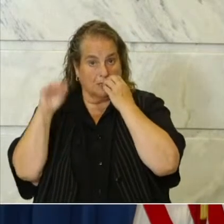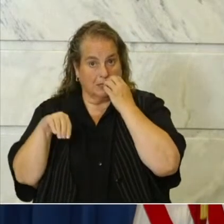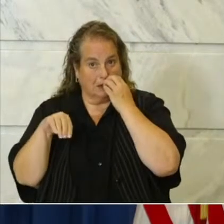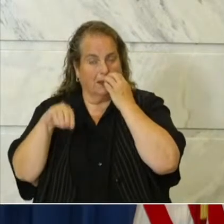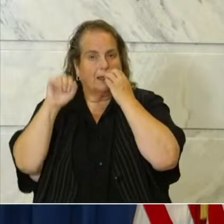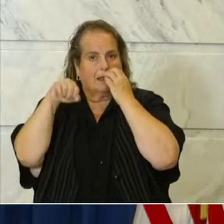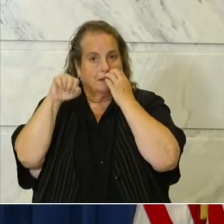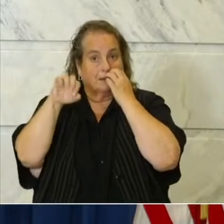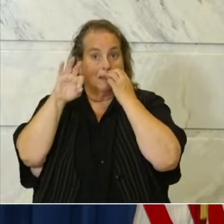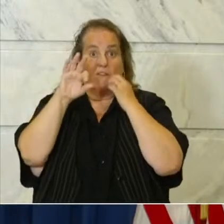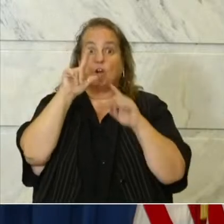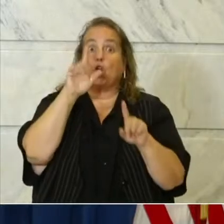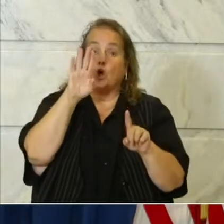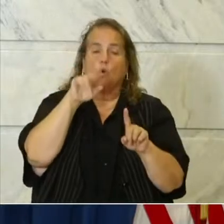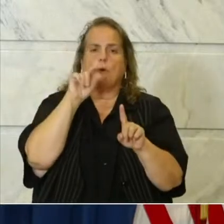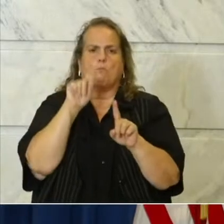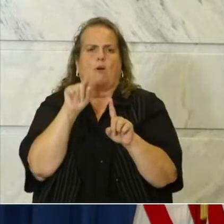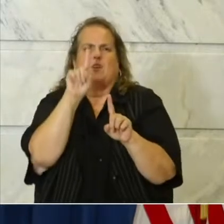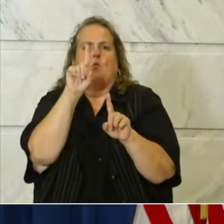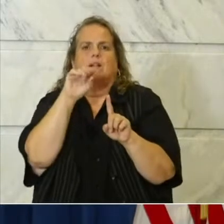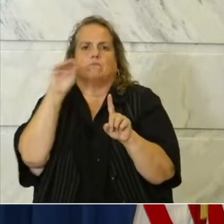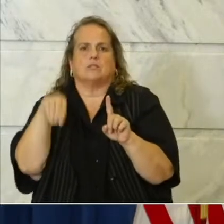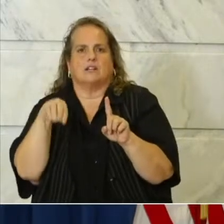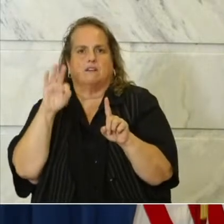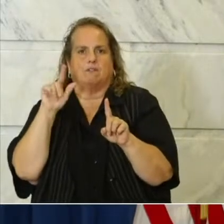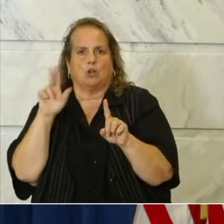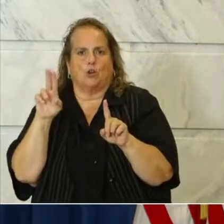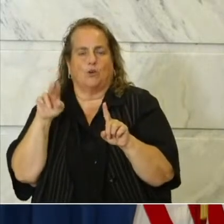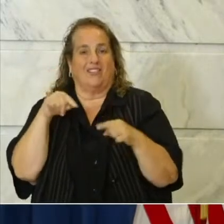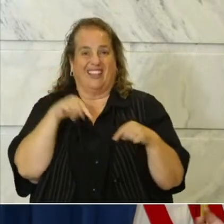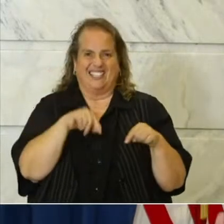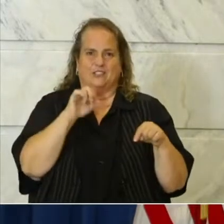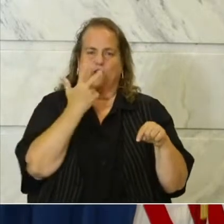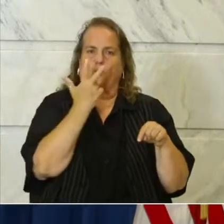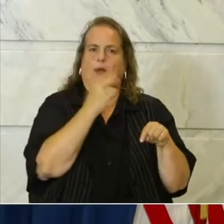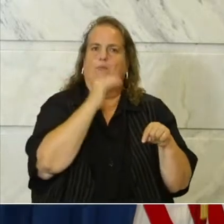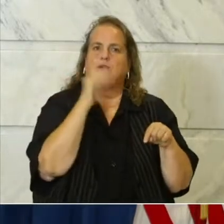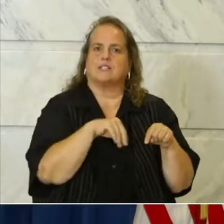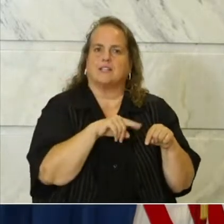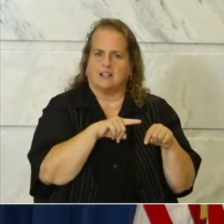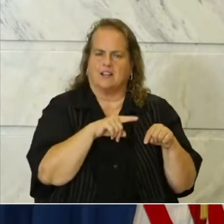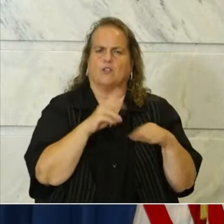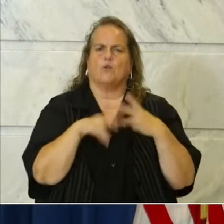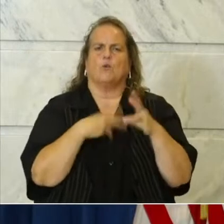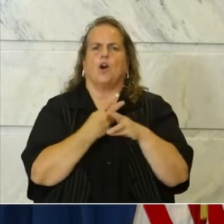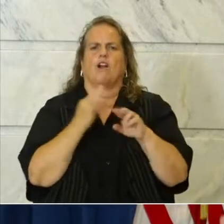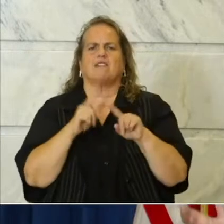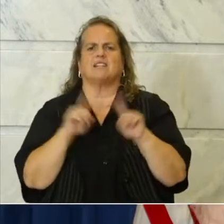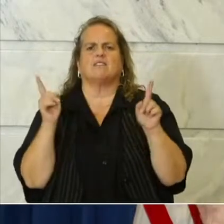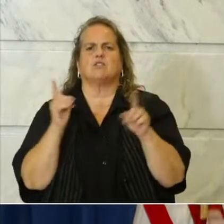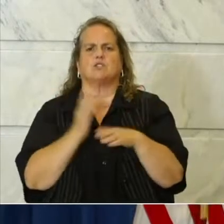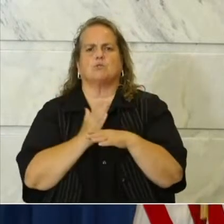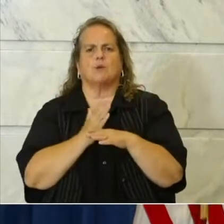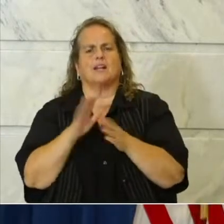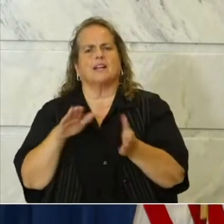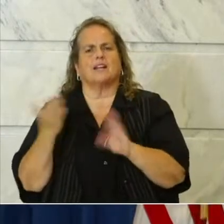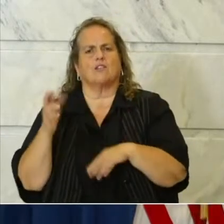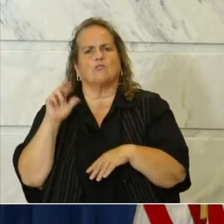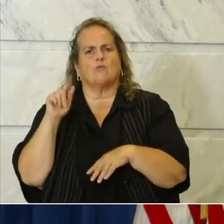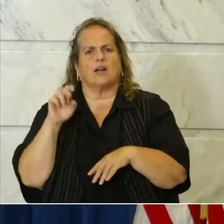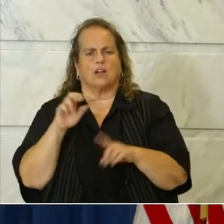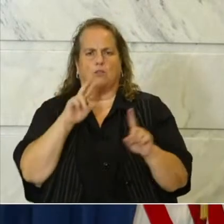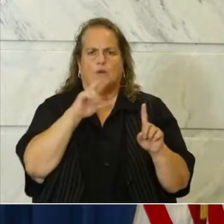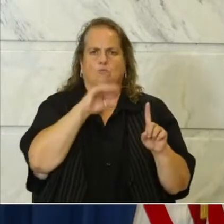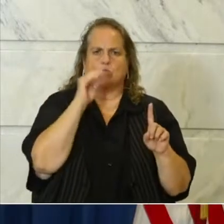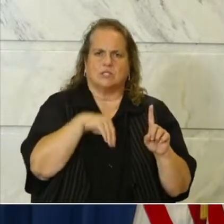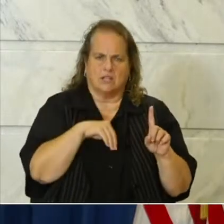Right, so the flu is 0.1%, and this is 3%. There is a world of difference there, and when you see the number of cases we